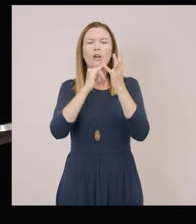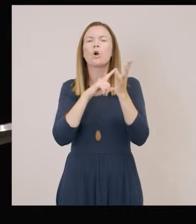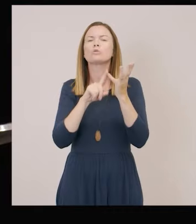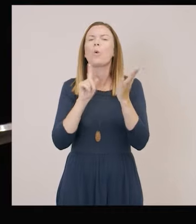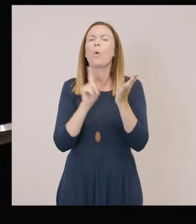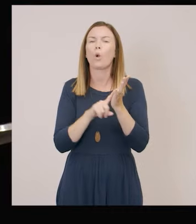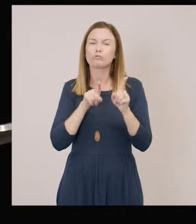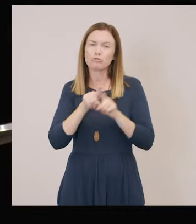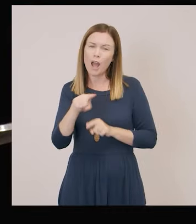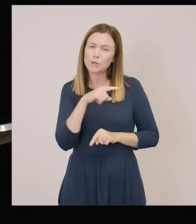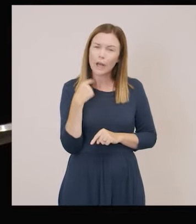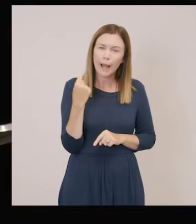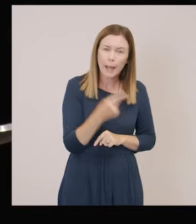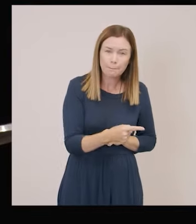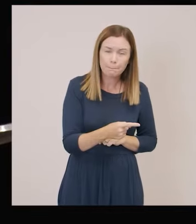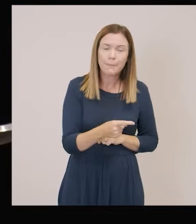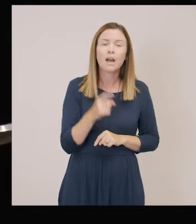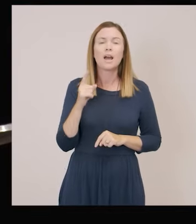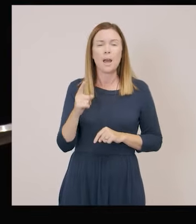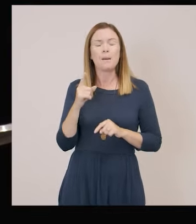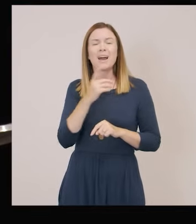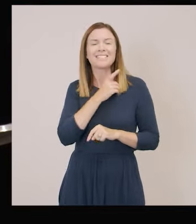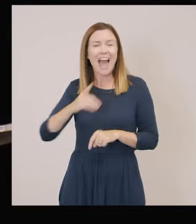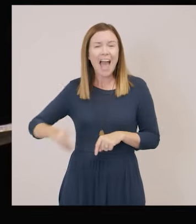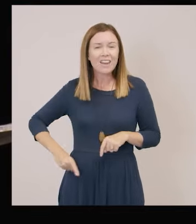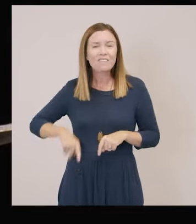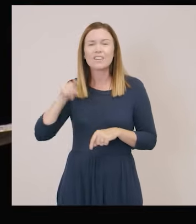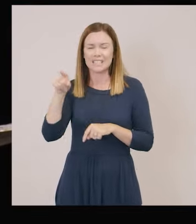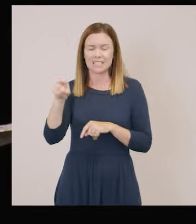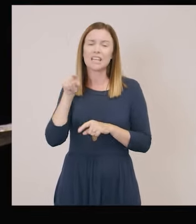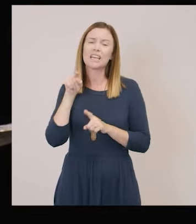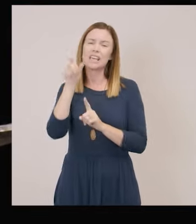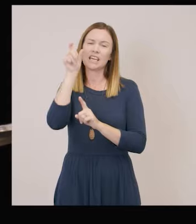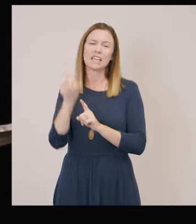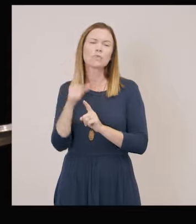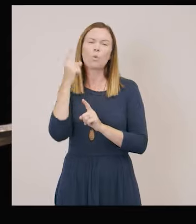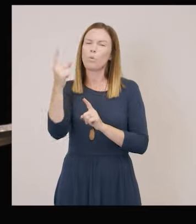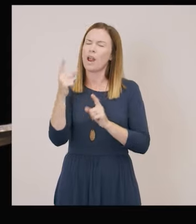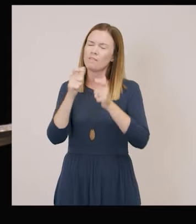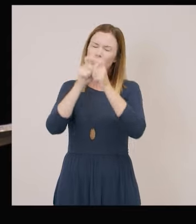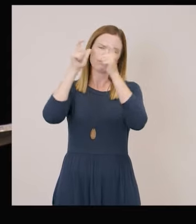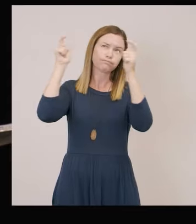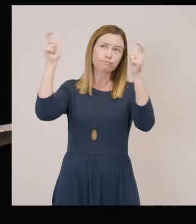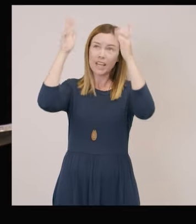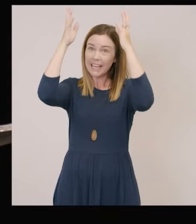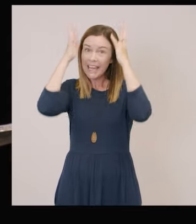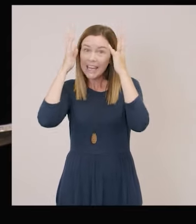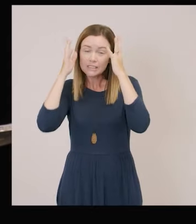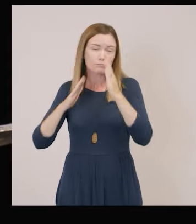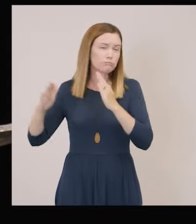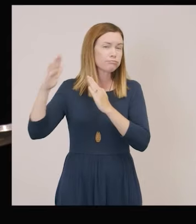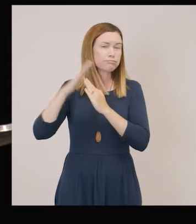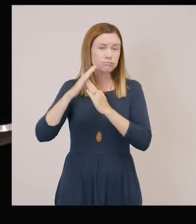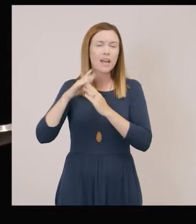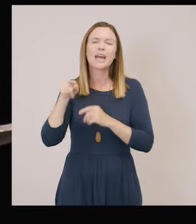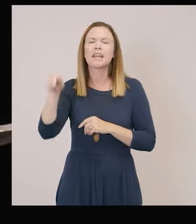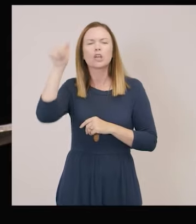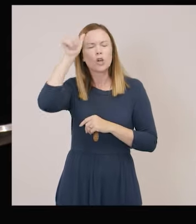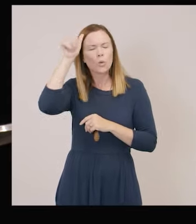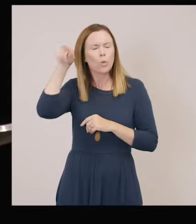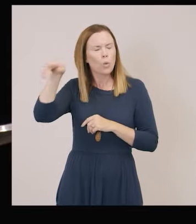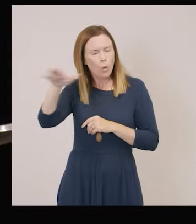kill him. But David is credited as being one of the greatest kings of all time, and he was known for having a